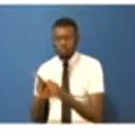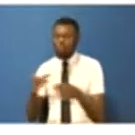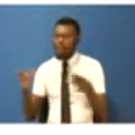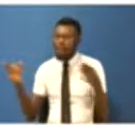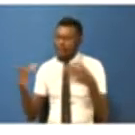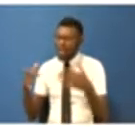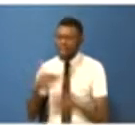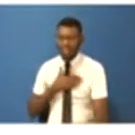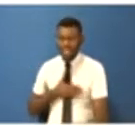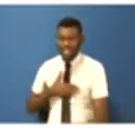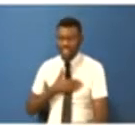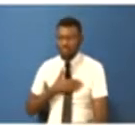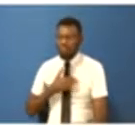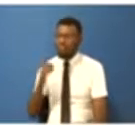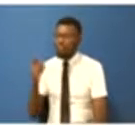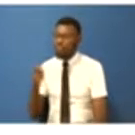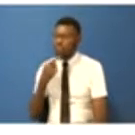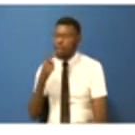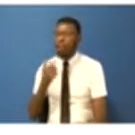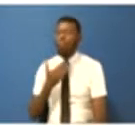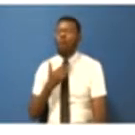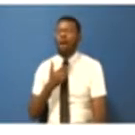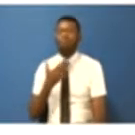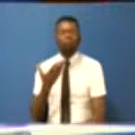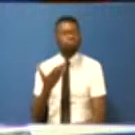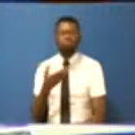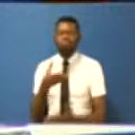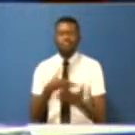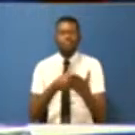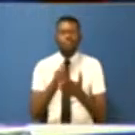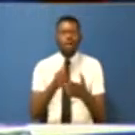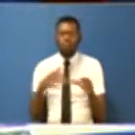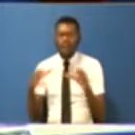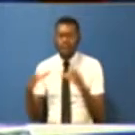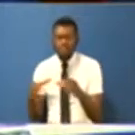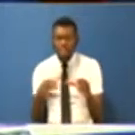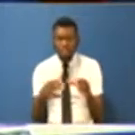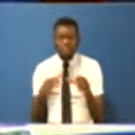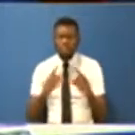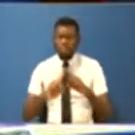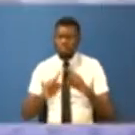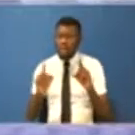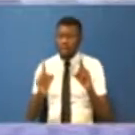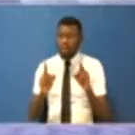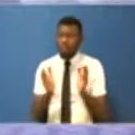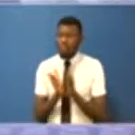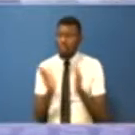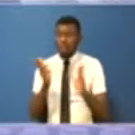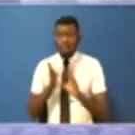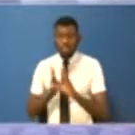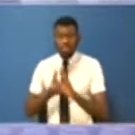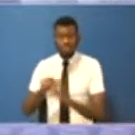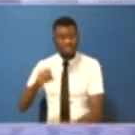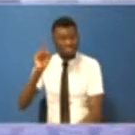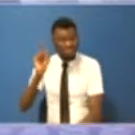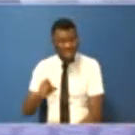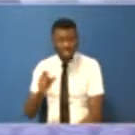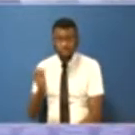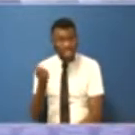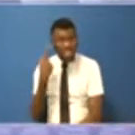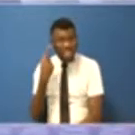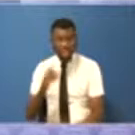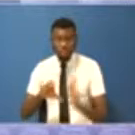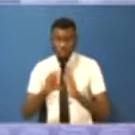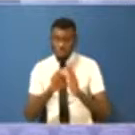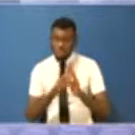when you say that you will procure companies do you appreciate the importance of public participation under the current